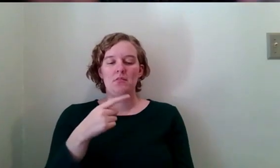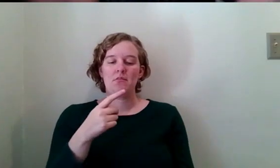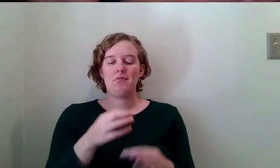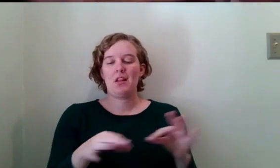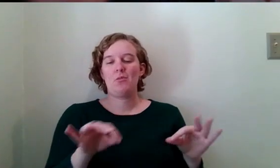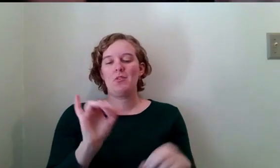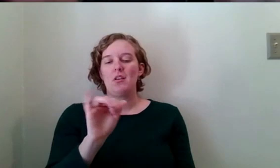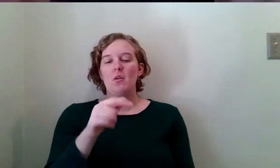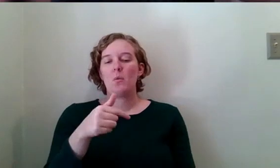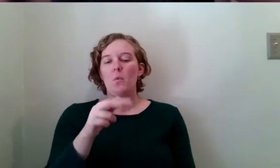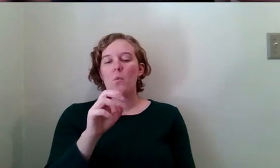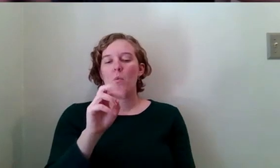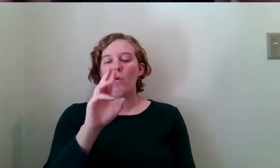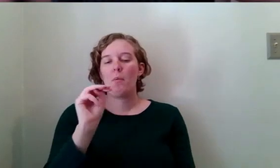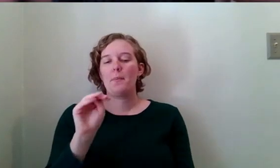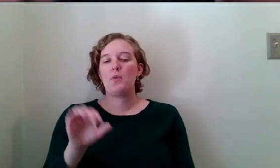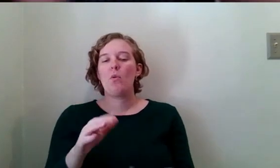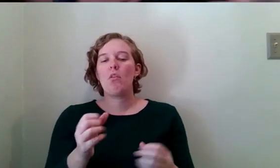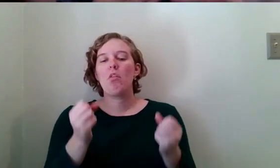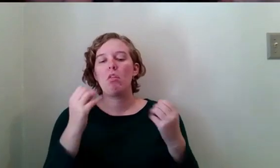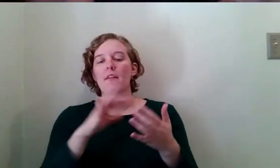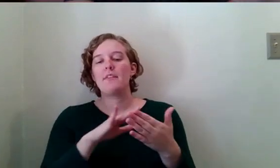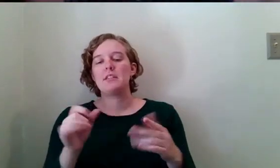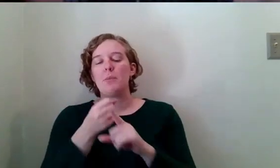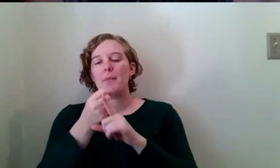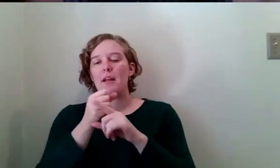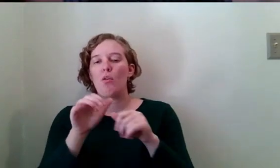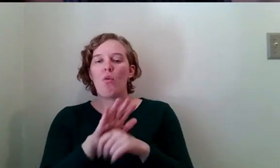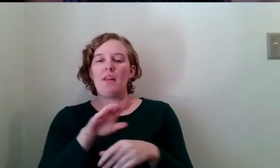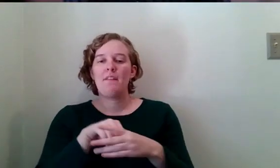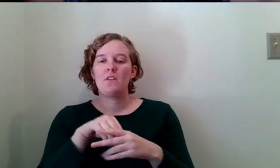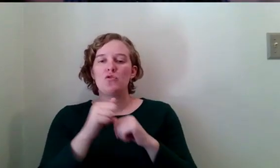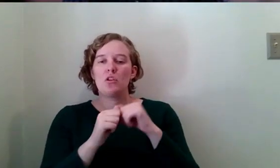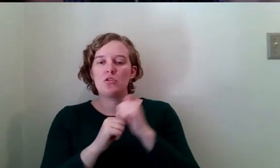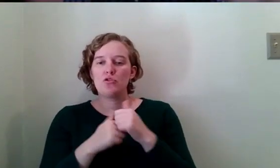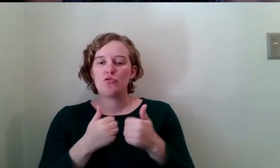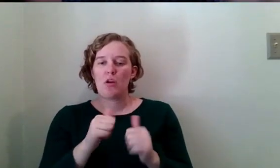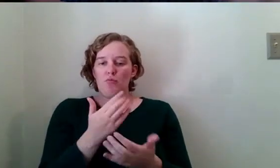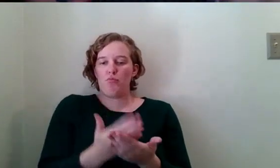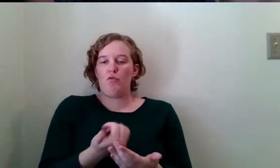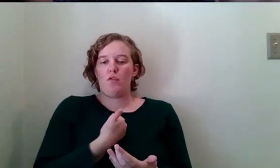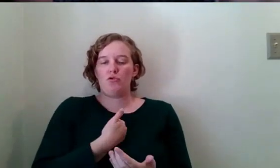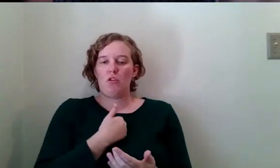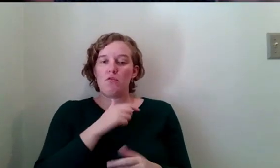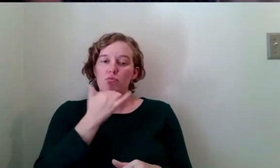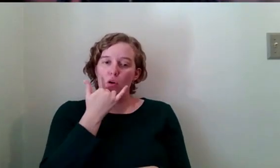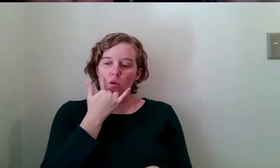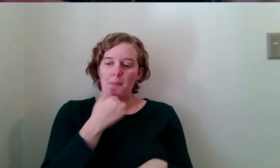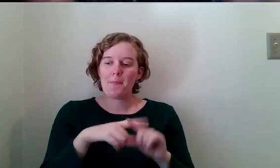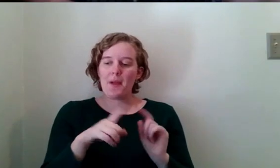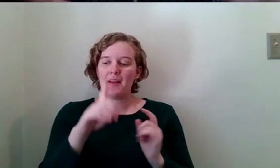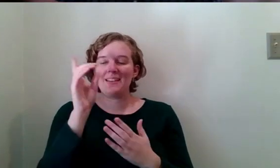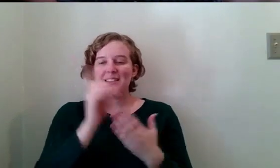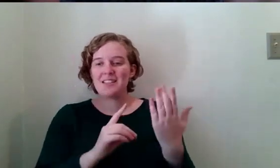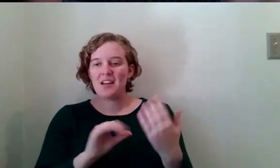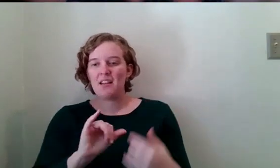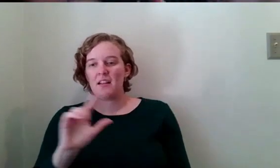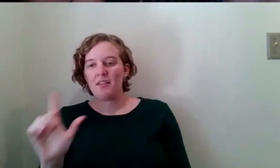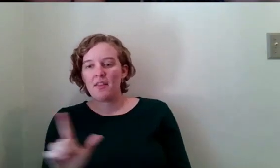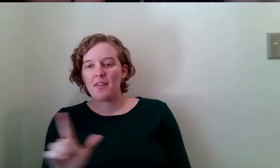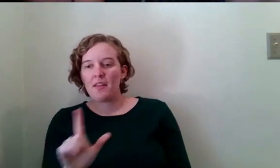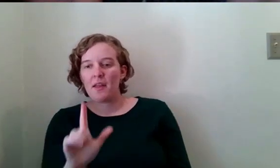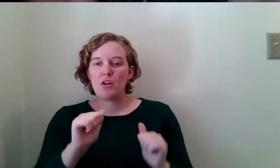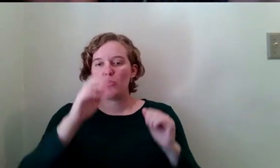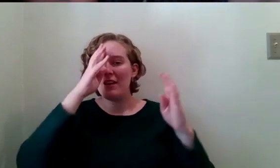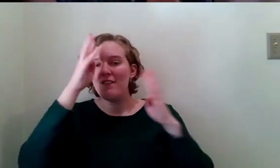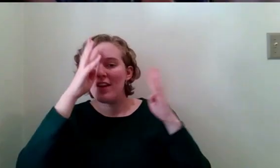lots of studies that can impact the whole infrastructure to try to prove ourselves wrong. But when we're designing like a library or trying to be innovative